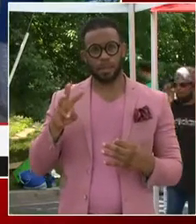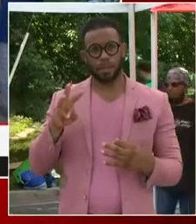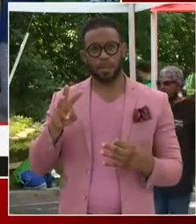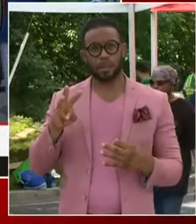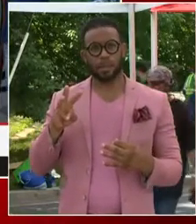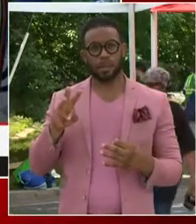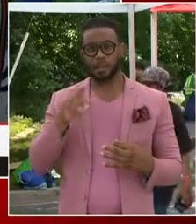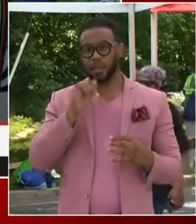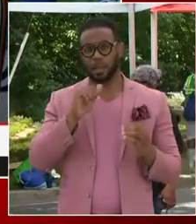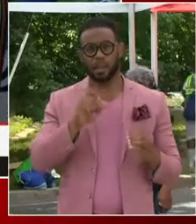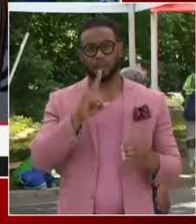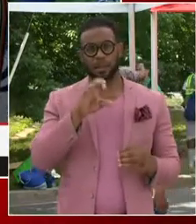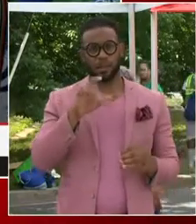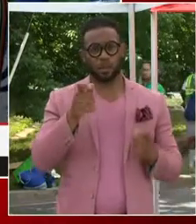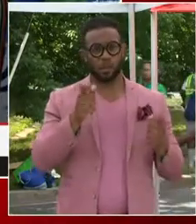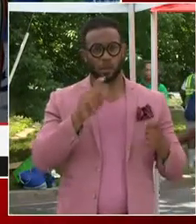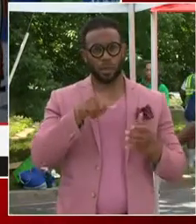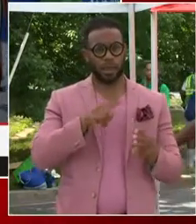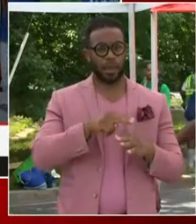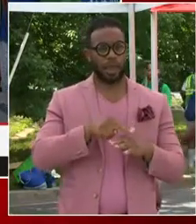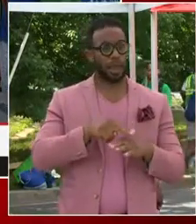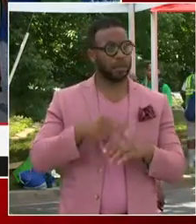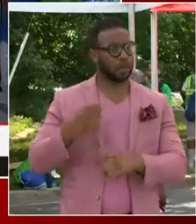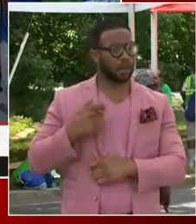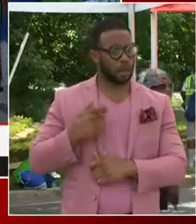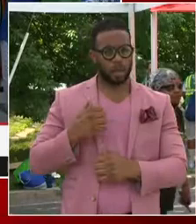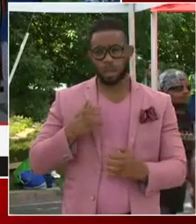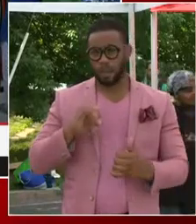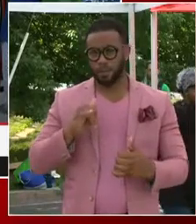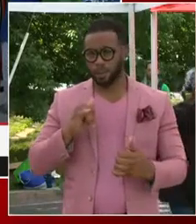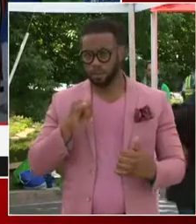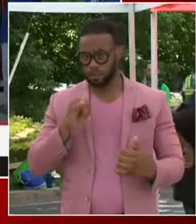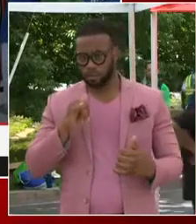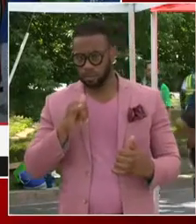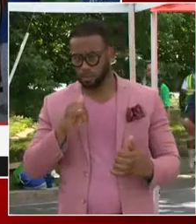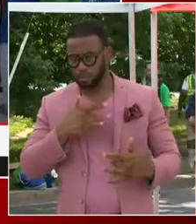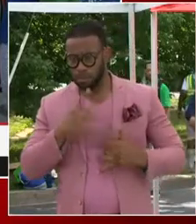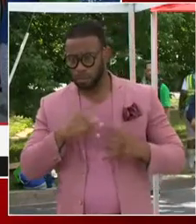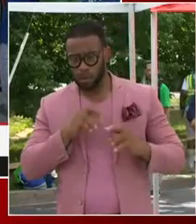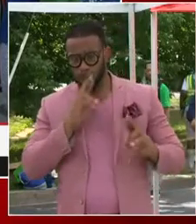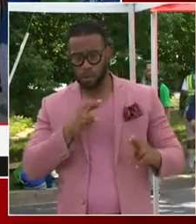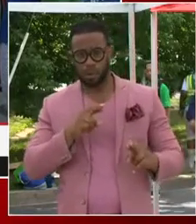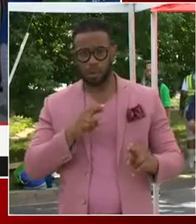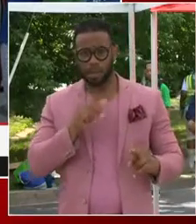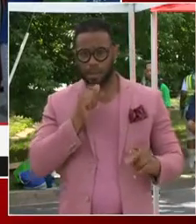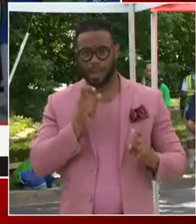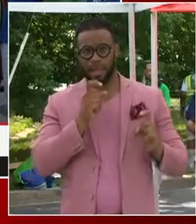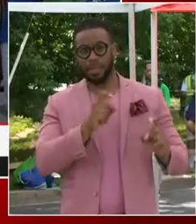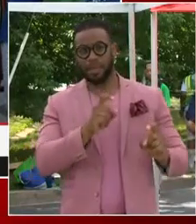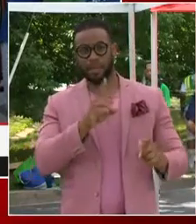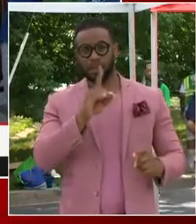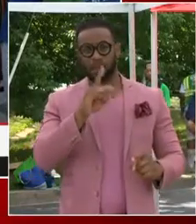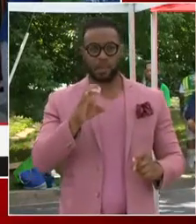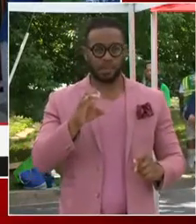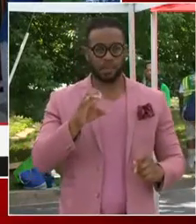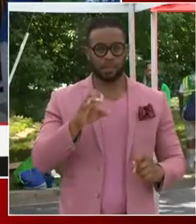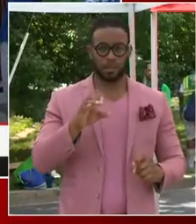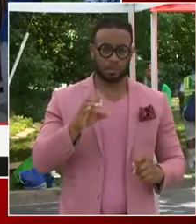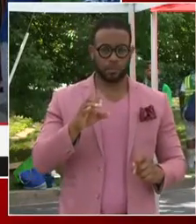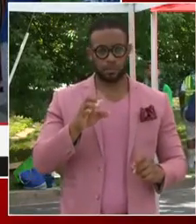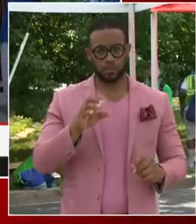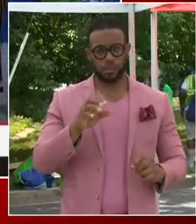control of the National Guard. Do you have any thoughts about the report that came out earlier this week that did not give